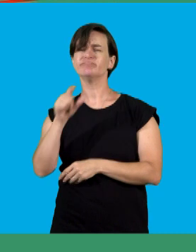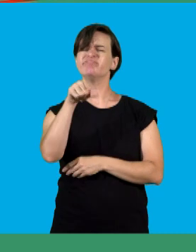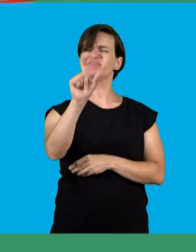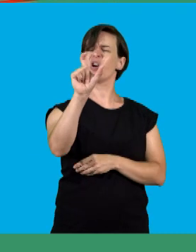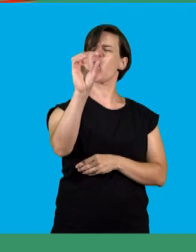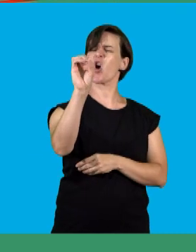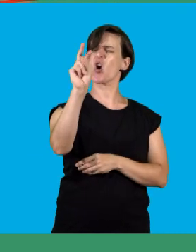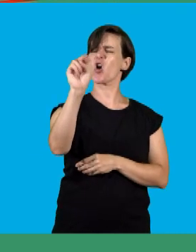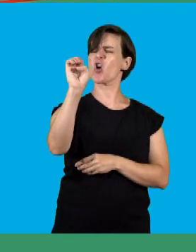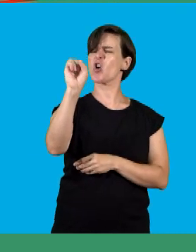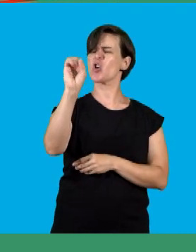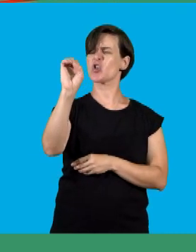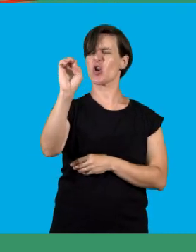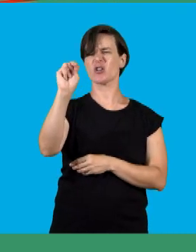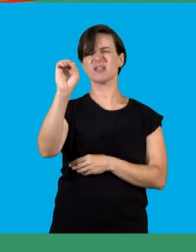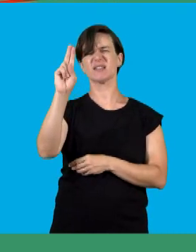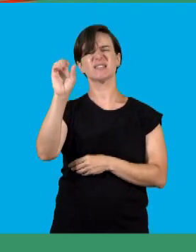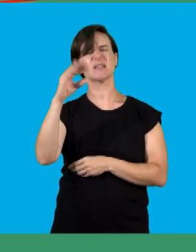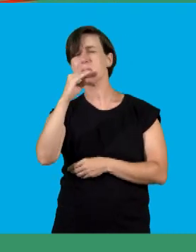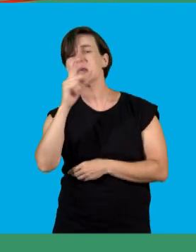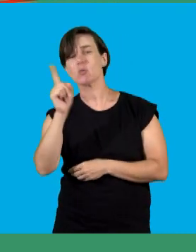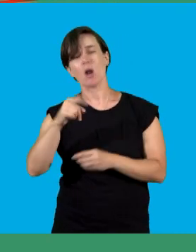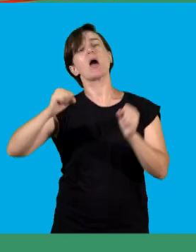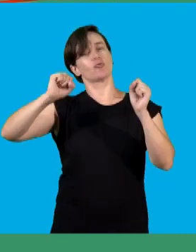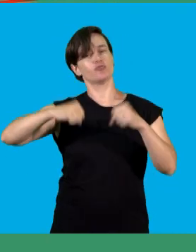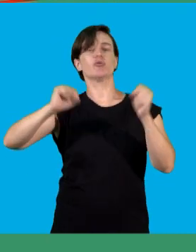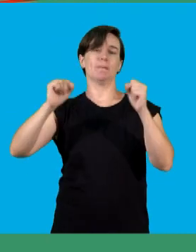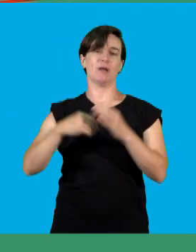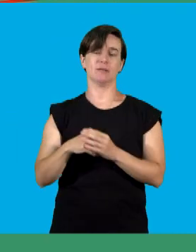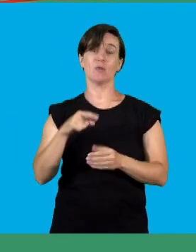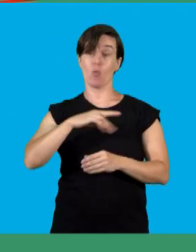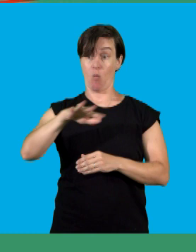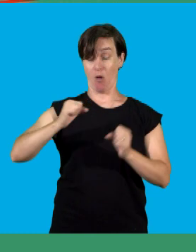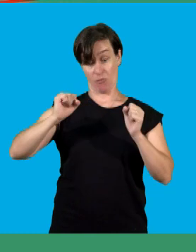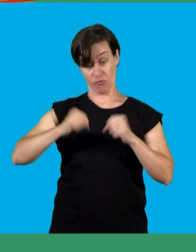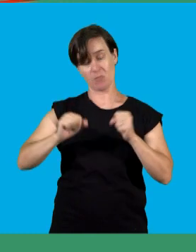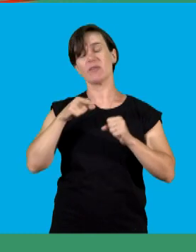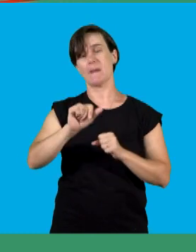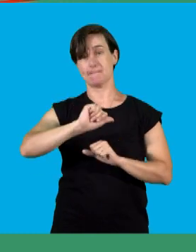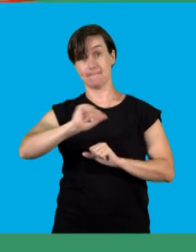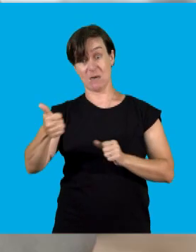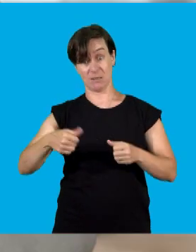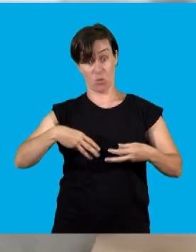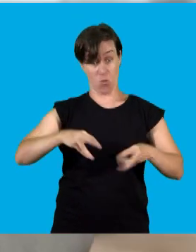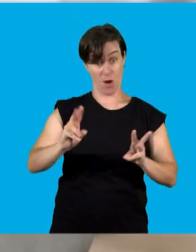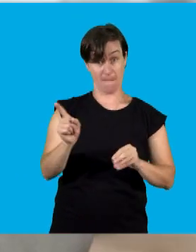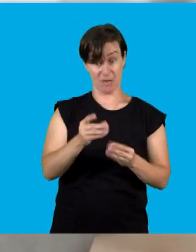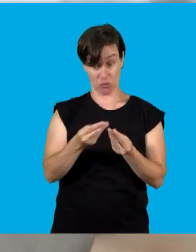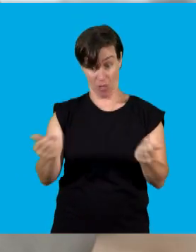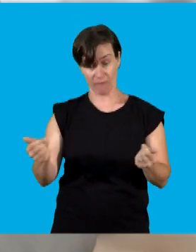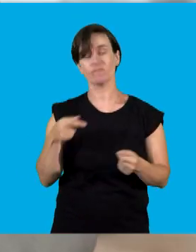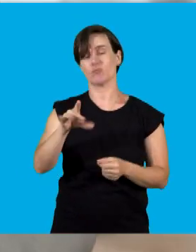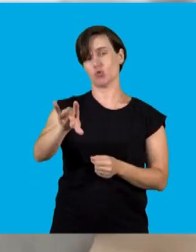agreement. So a consensus is going to be reached and the best solution is chosen. Remember, the whole point